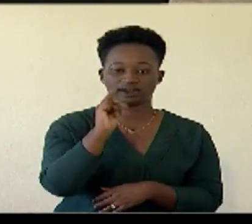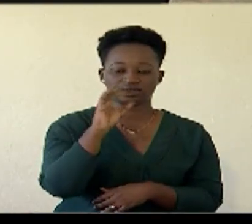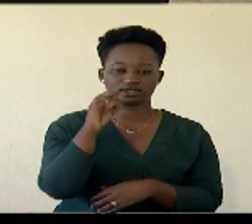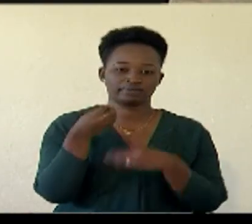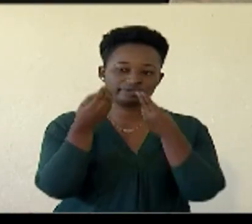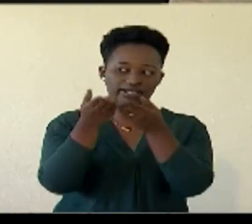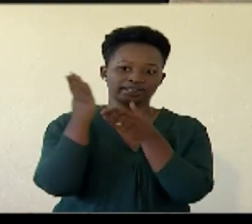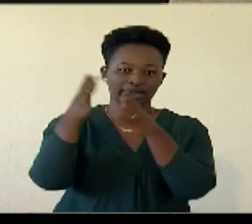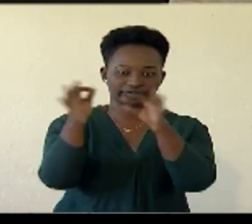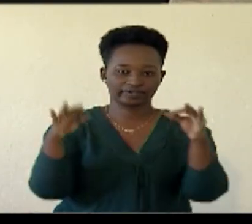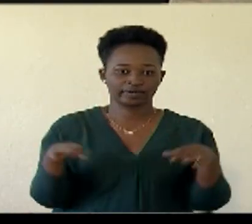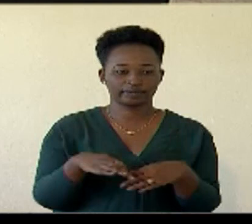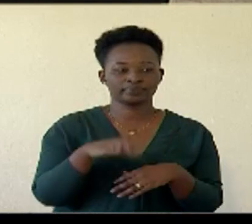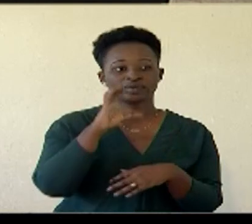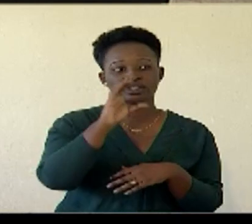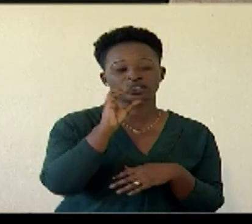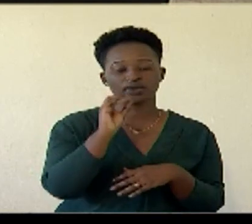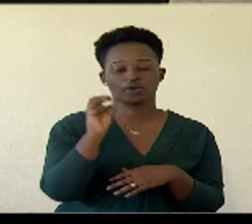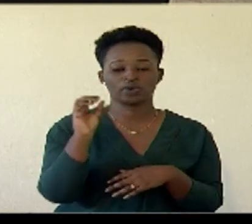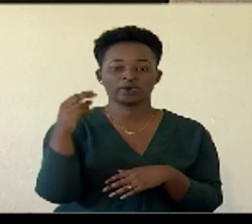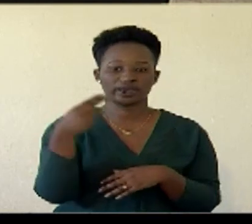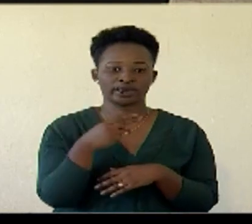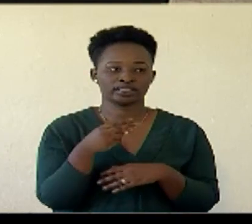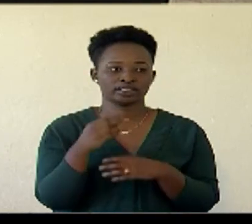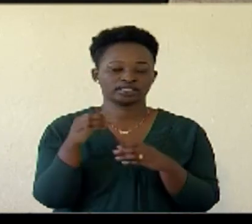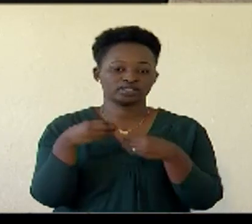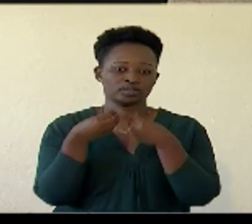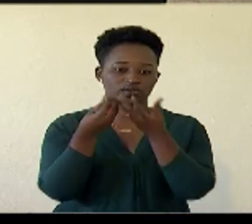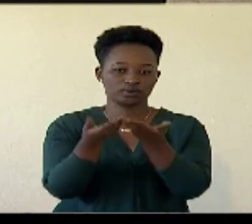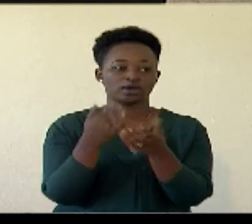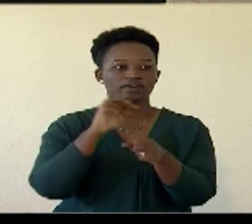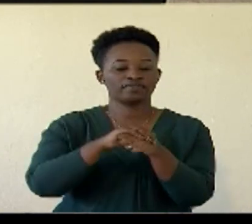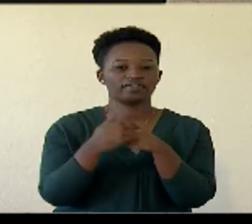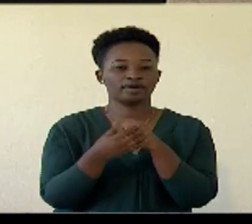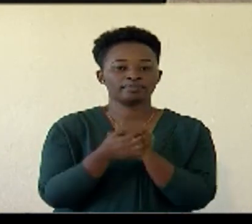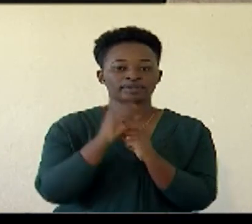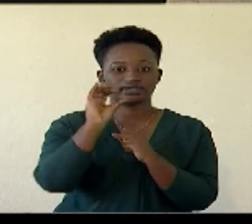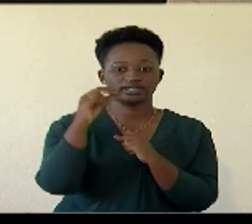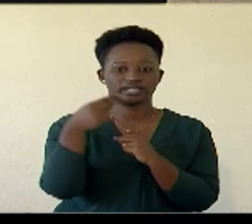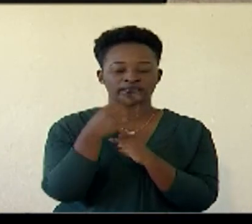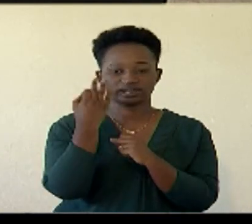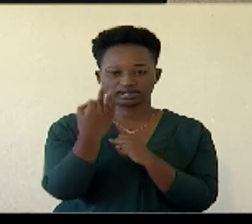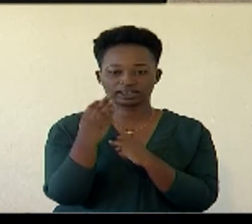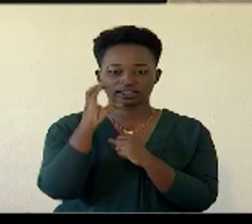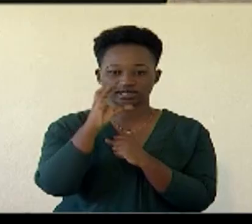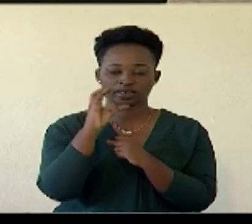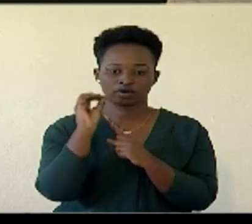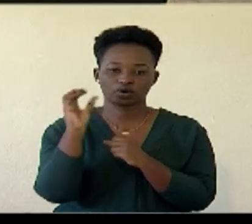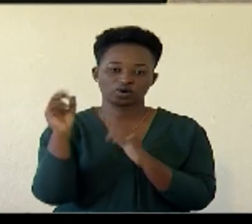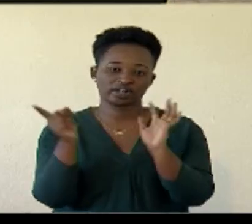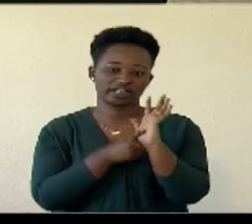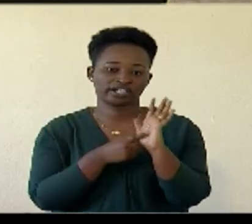COOH, so in water, in solution form, so it will form CH3, COO